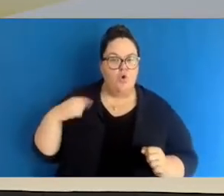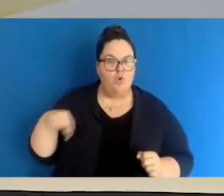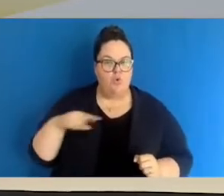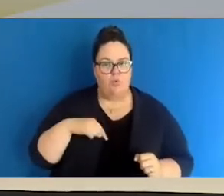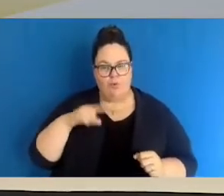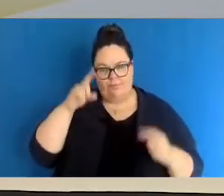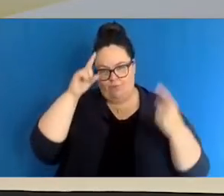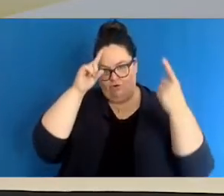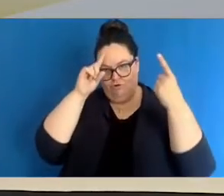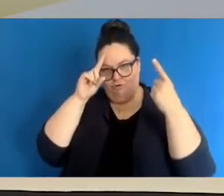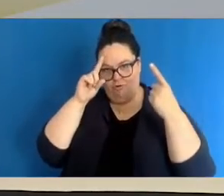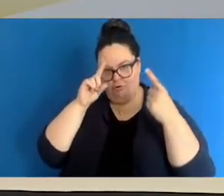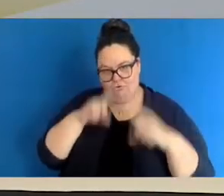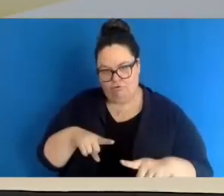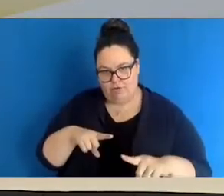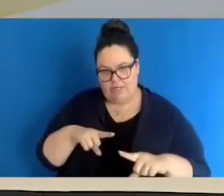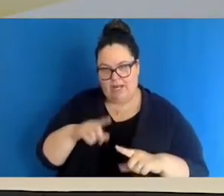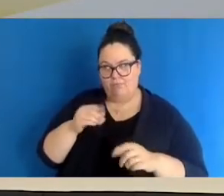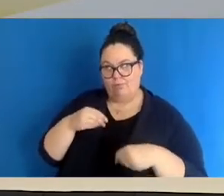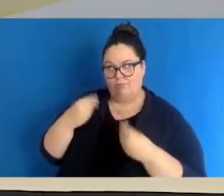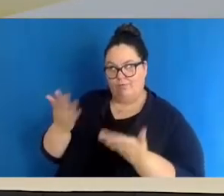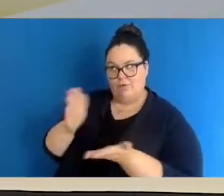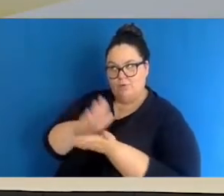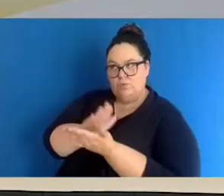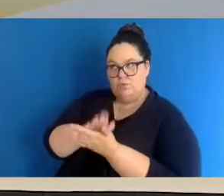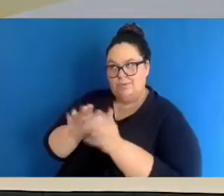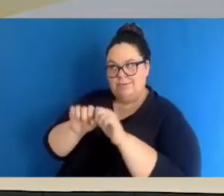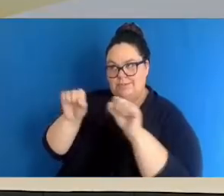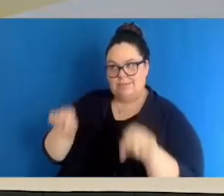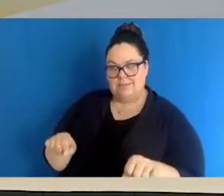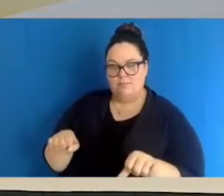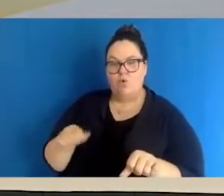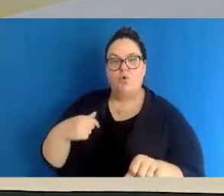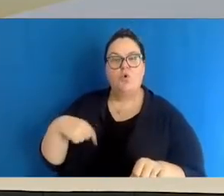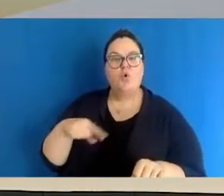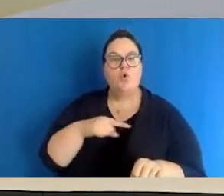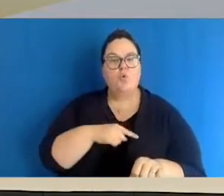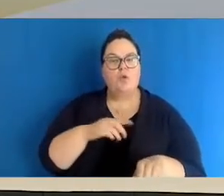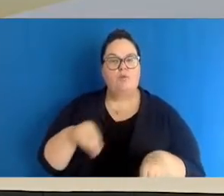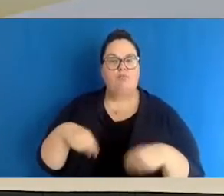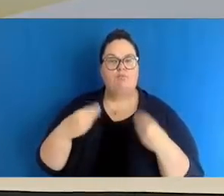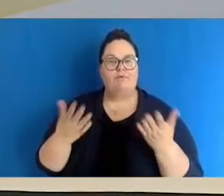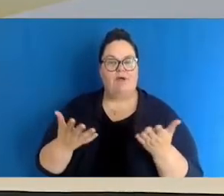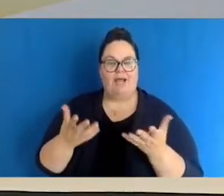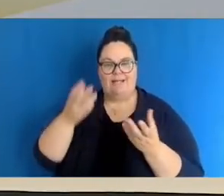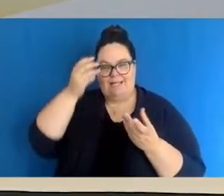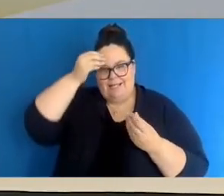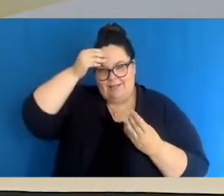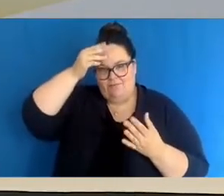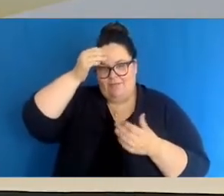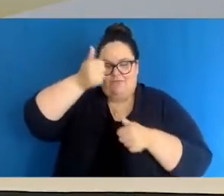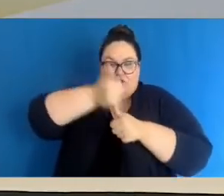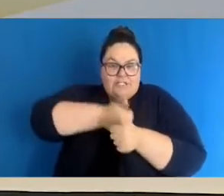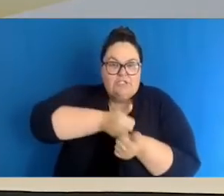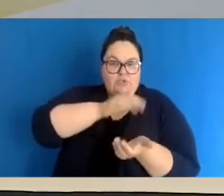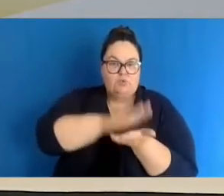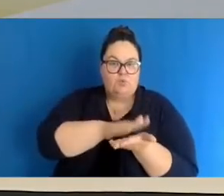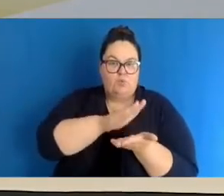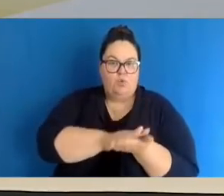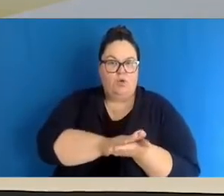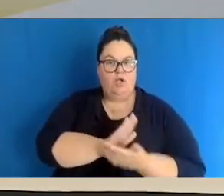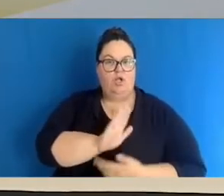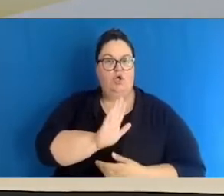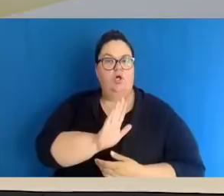of the information we have given the school system is that we will be providing aggregate data to each of the schools about what percentage